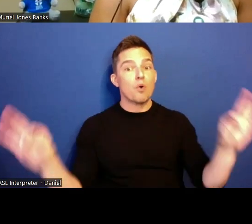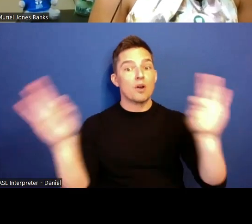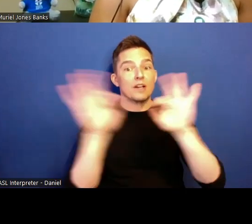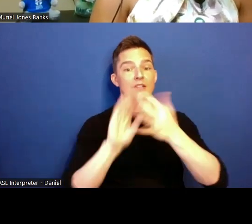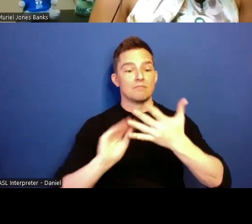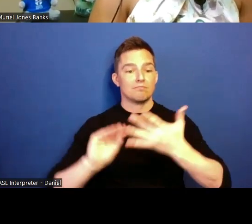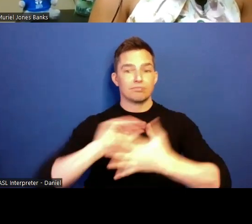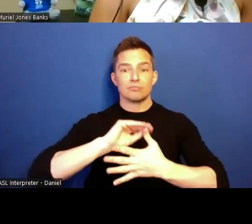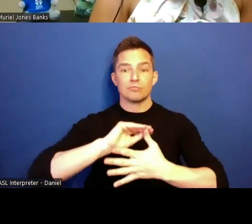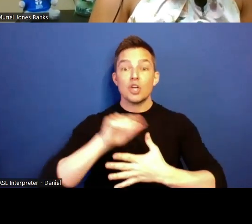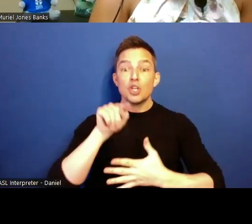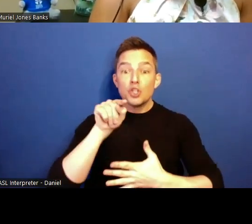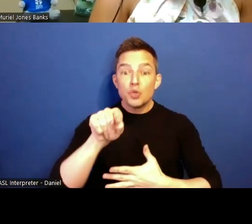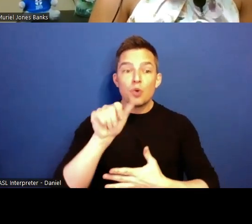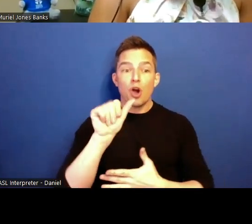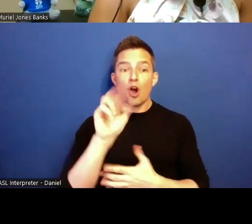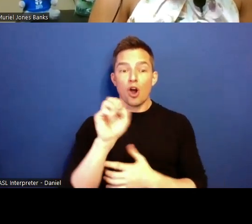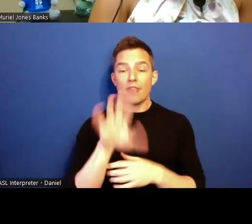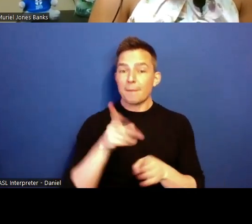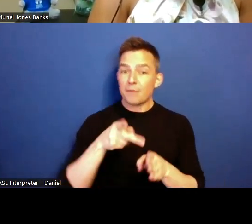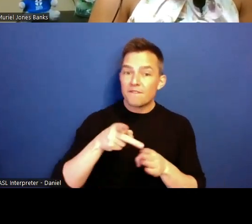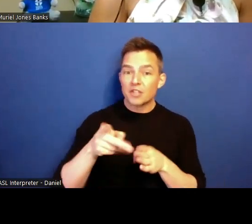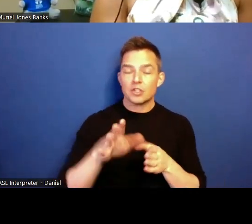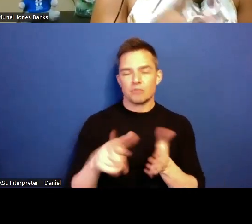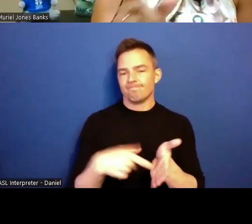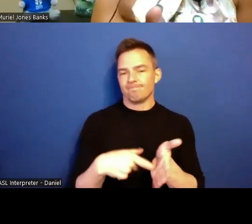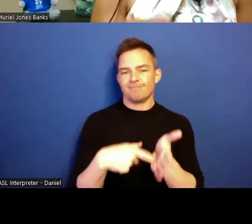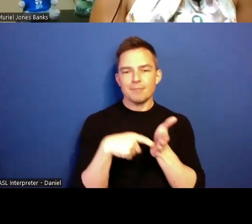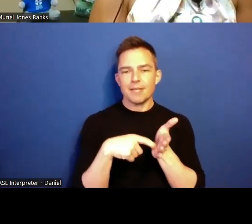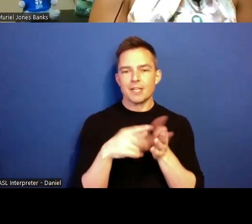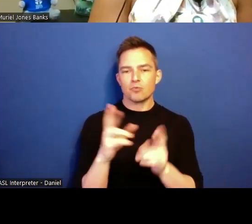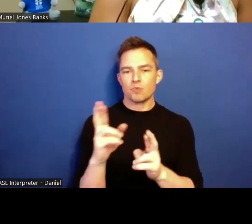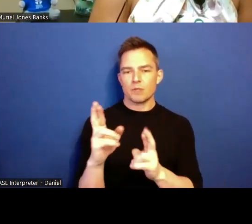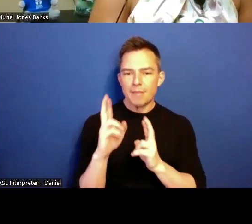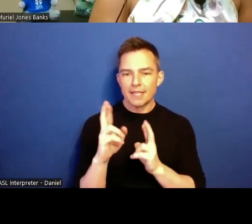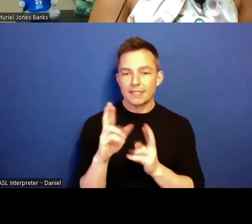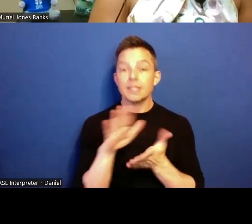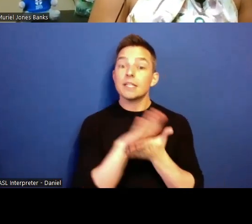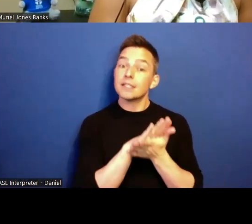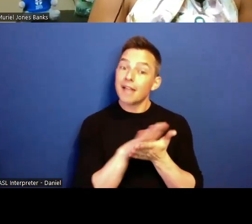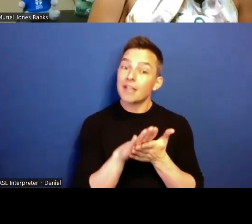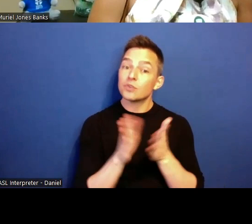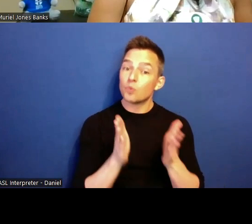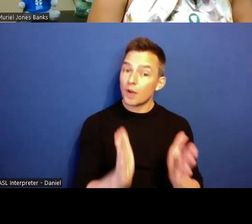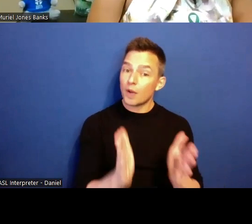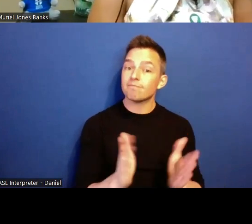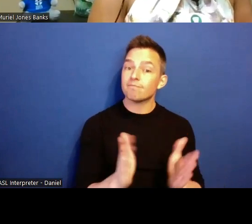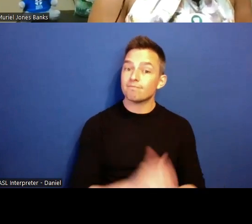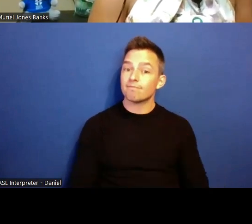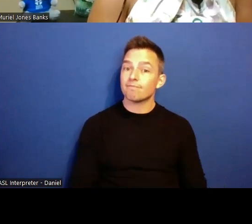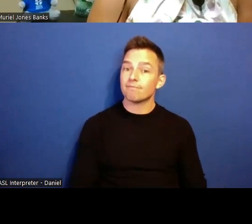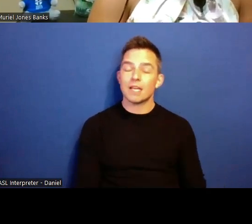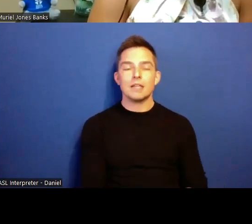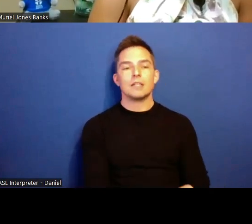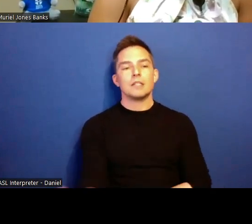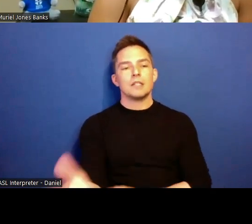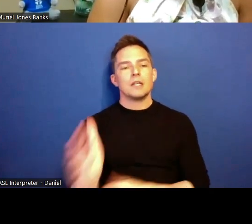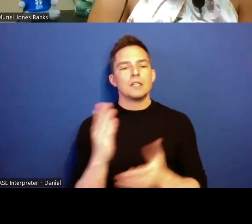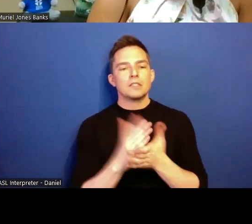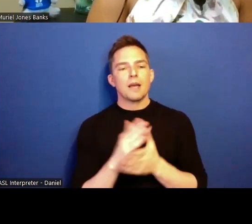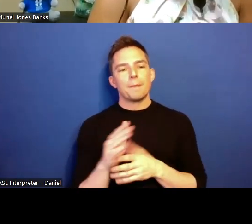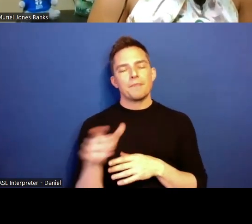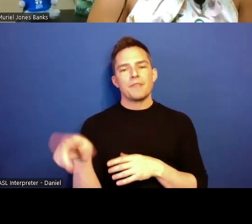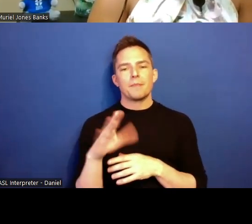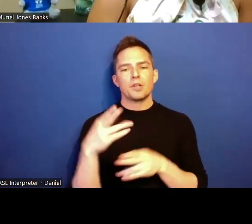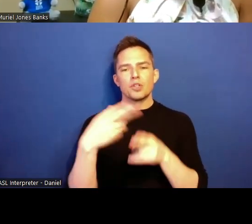professional. And you have to demand that respect in a nice way. Stop having them call you